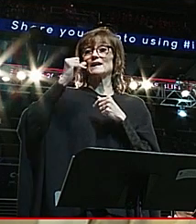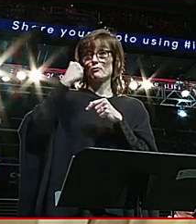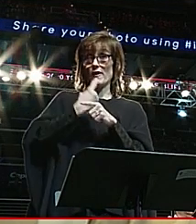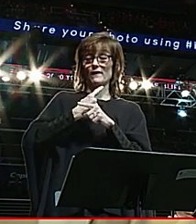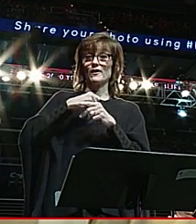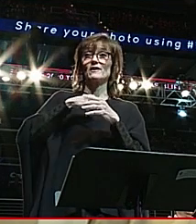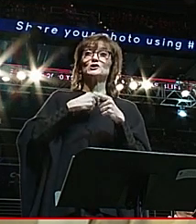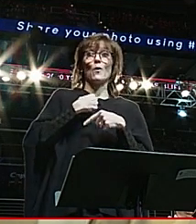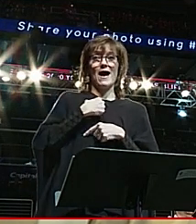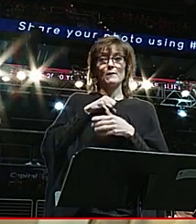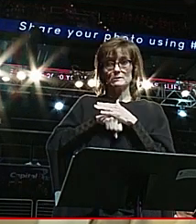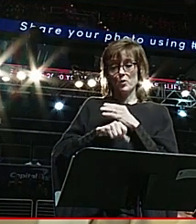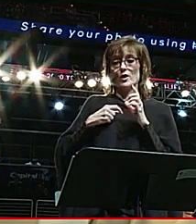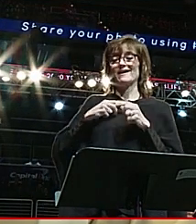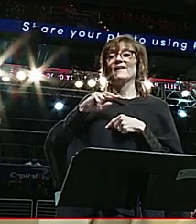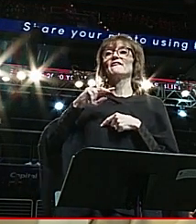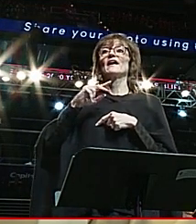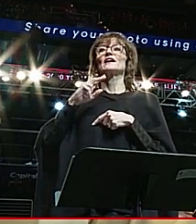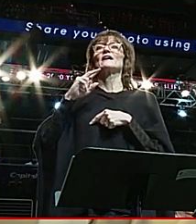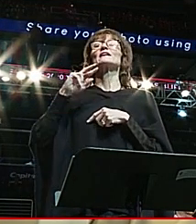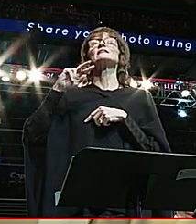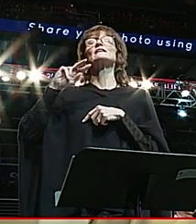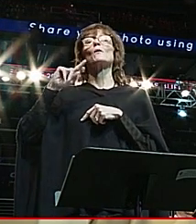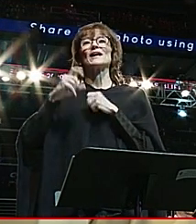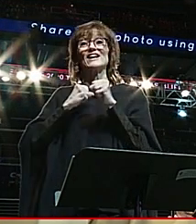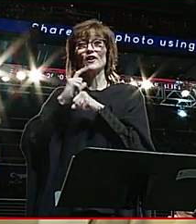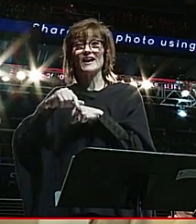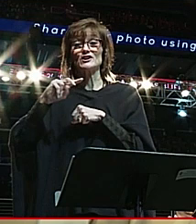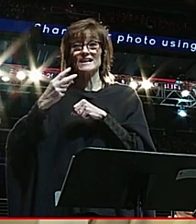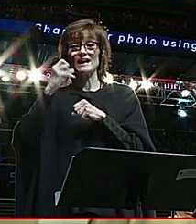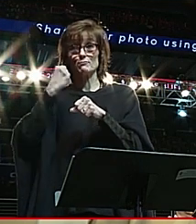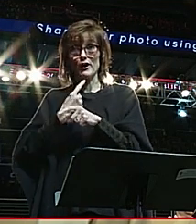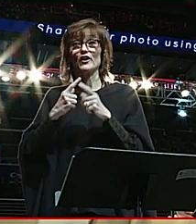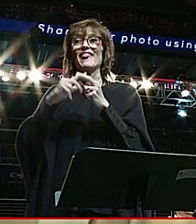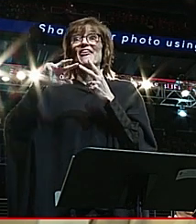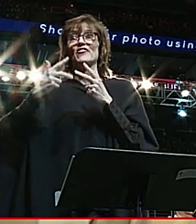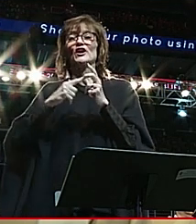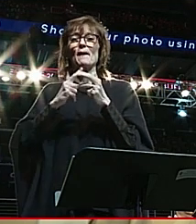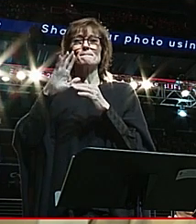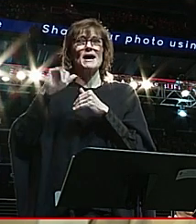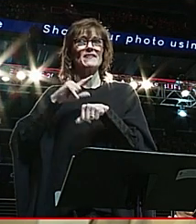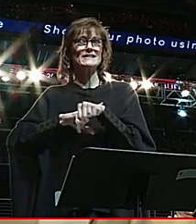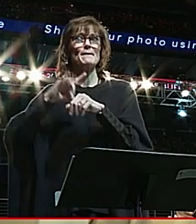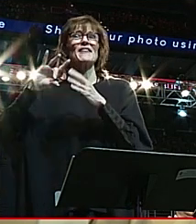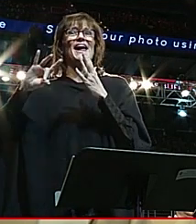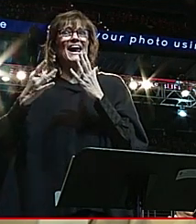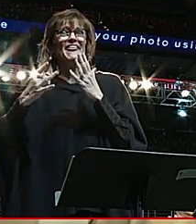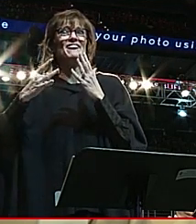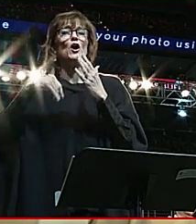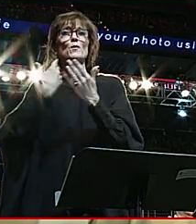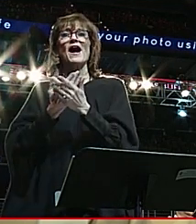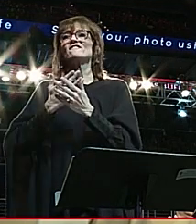I was born, and then the third, and by the time the 8th was born, my father had a vague remembrance of our names, and he would